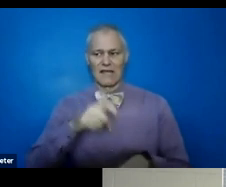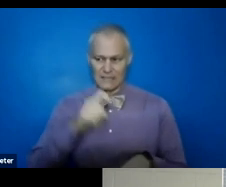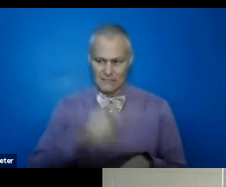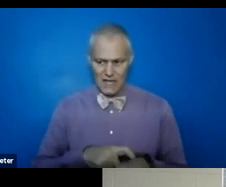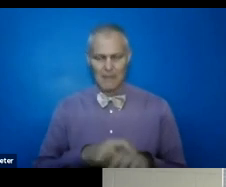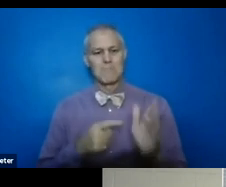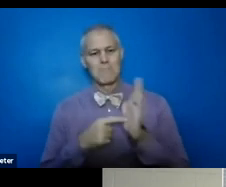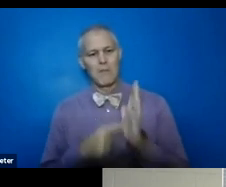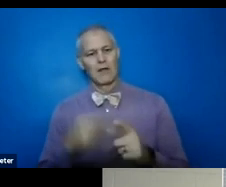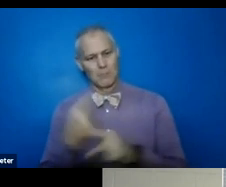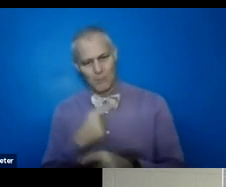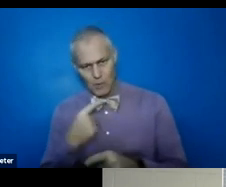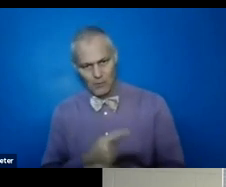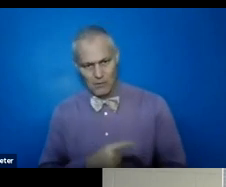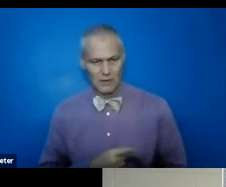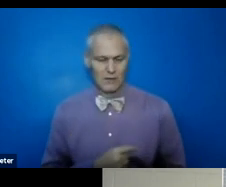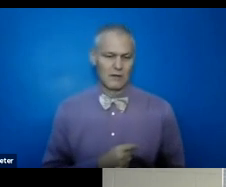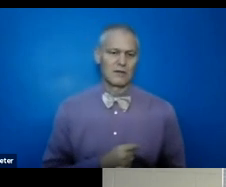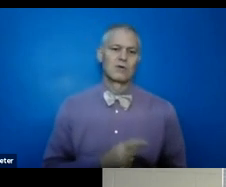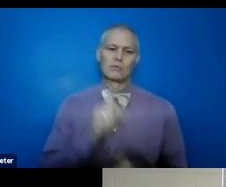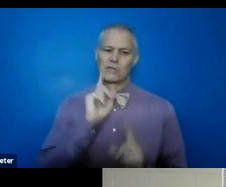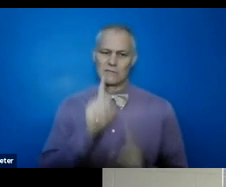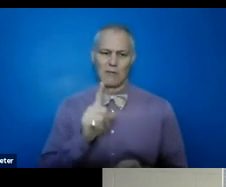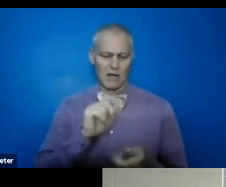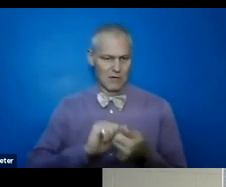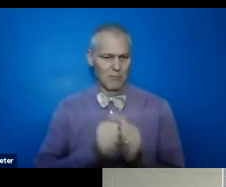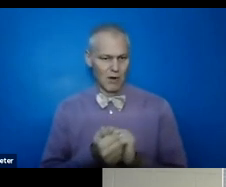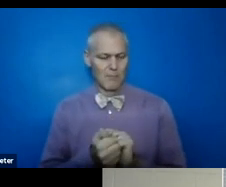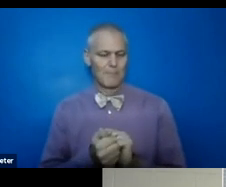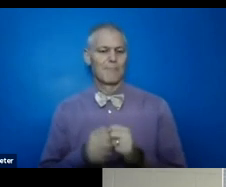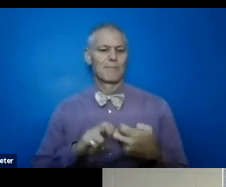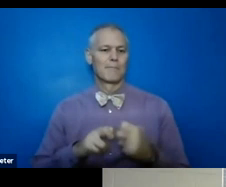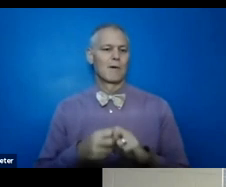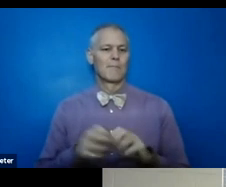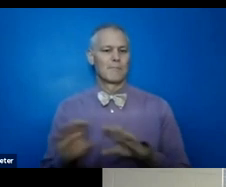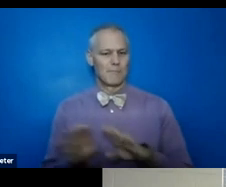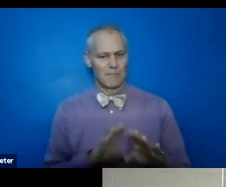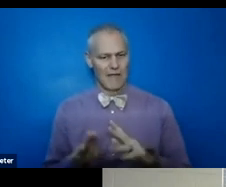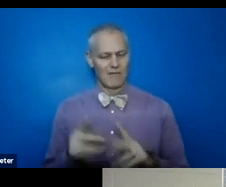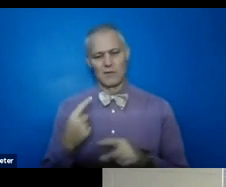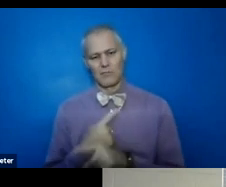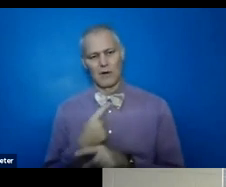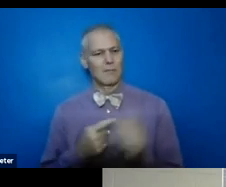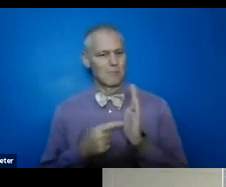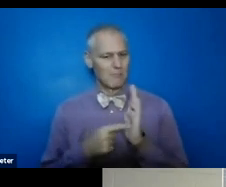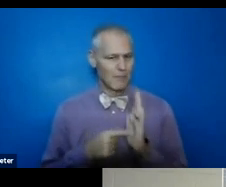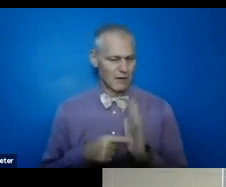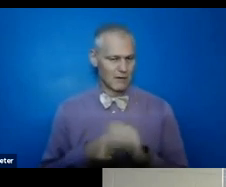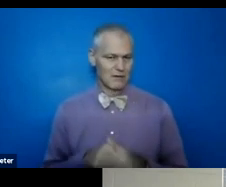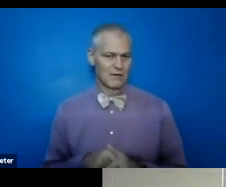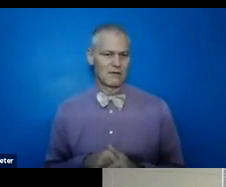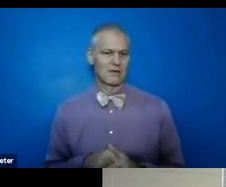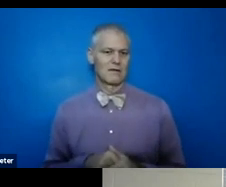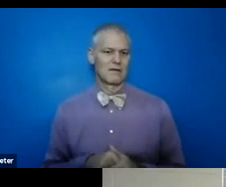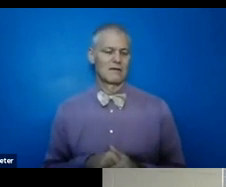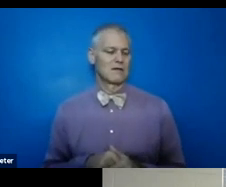modeling appropriately, responding to problematic behavior through the proper like modeling back. There's just